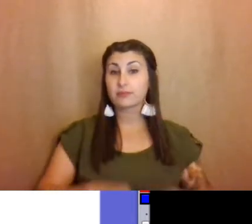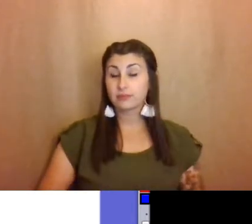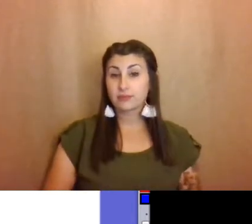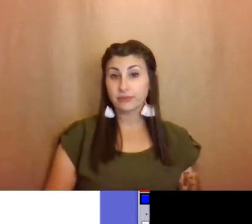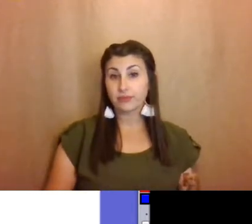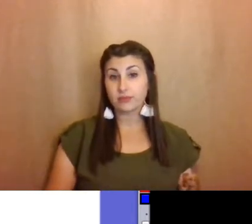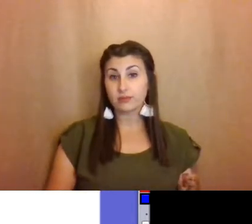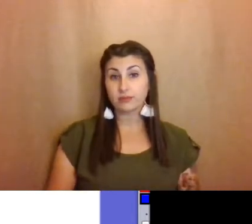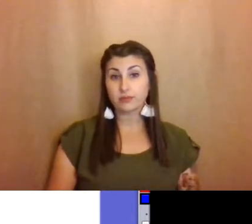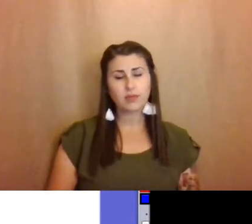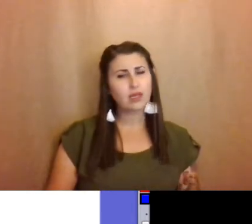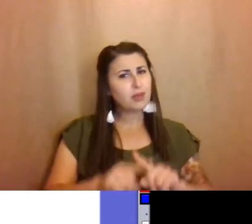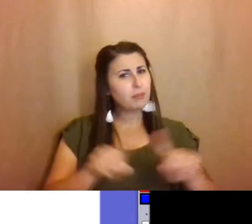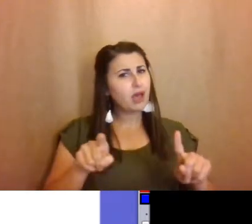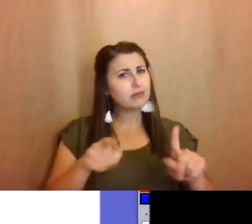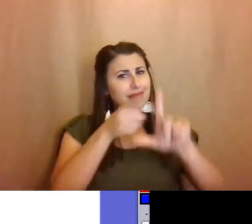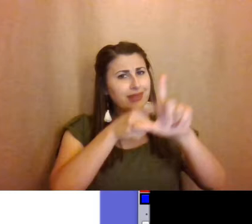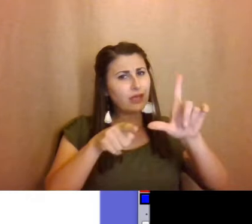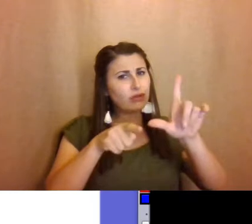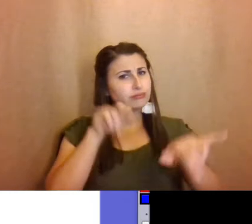size. Right? So it changes